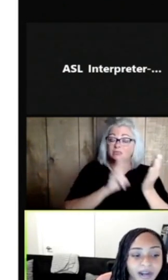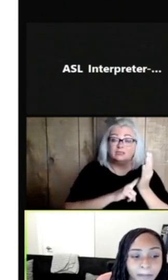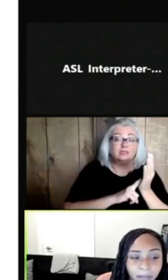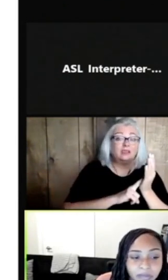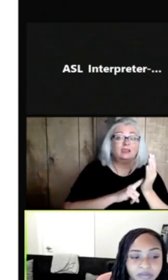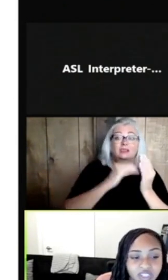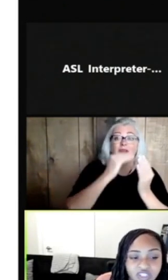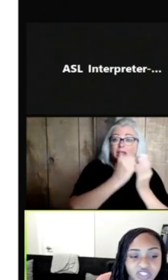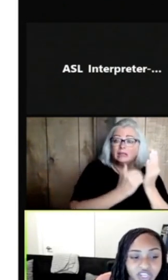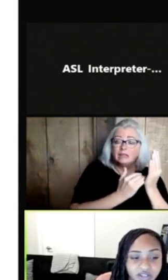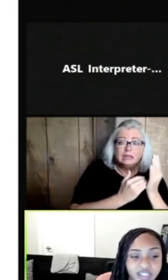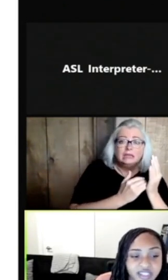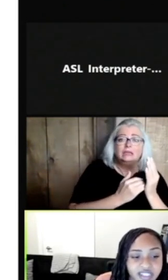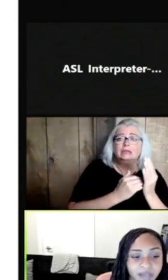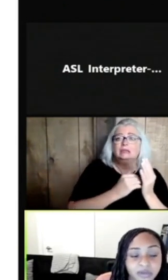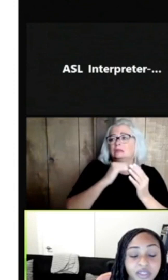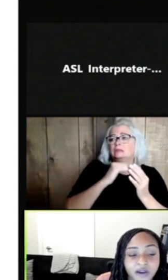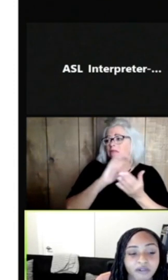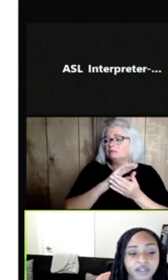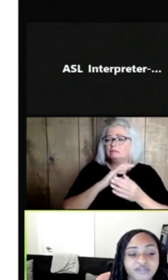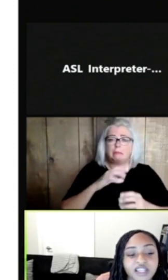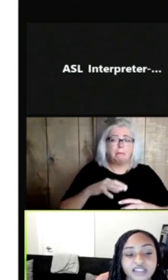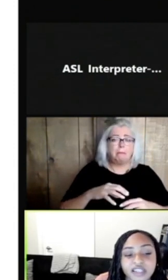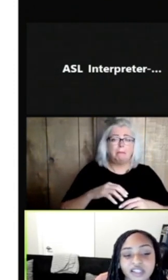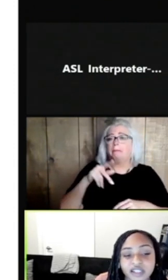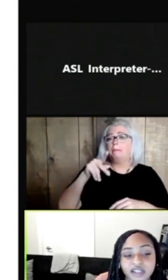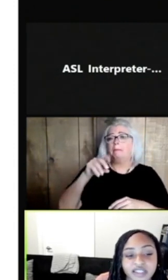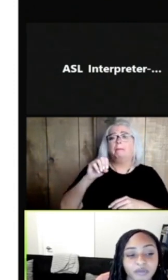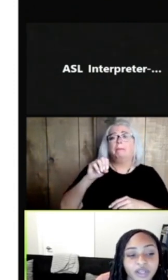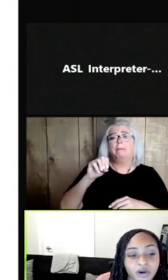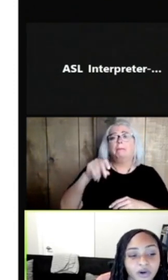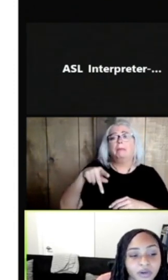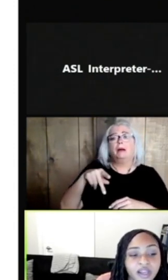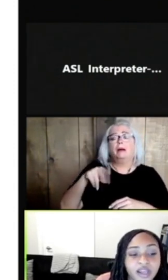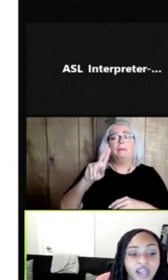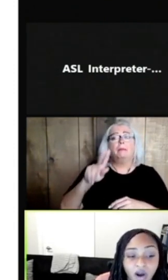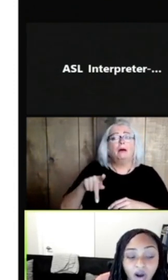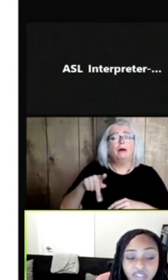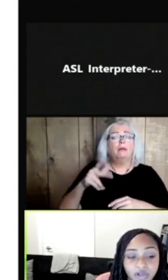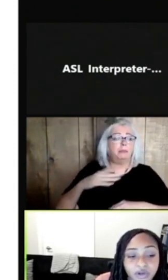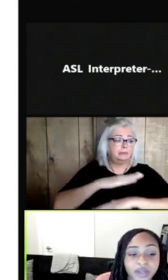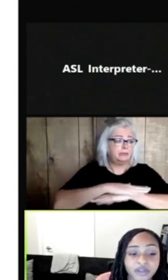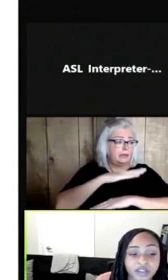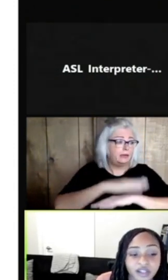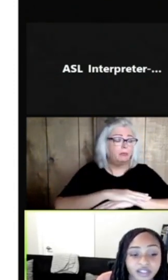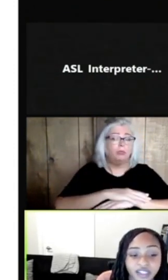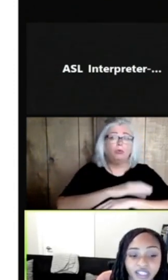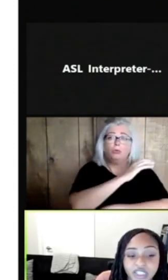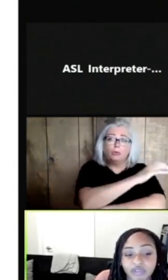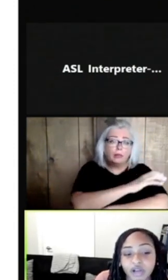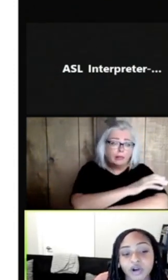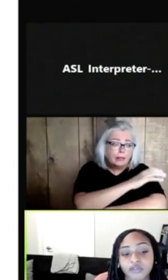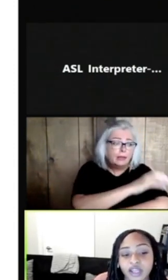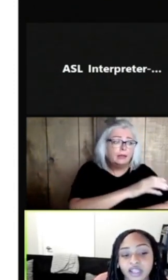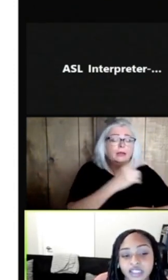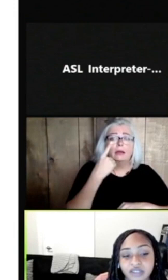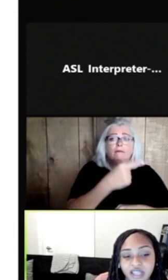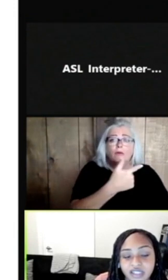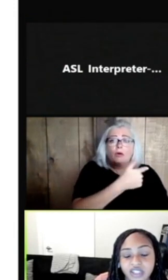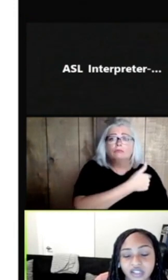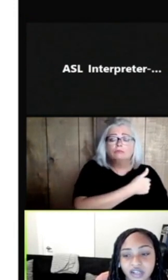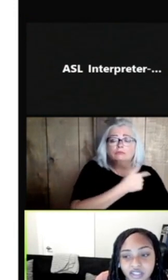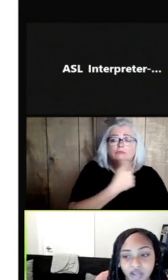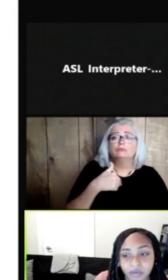they have provided pop-up tents, chairs, and tables for these vaccination clinics that we hold. Also, we have conducted each of our